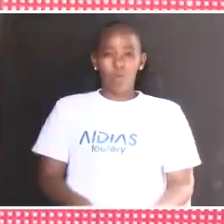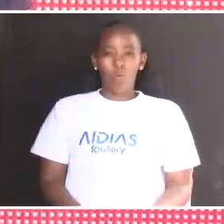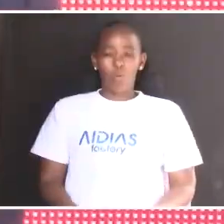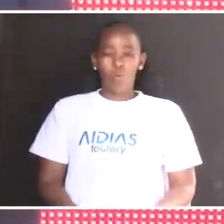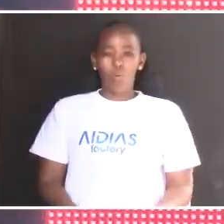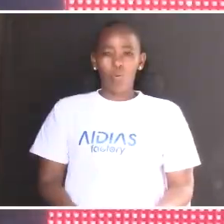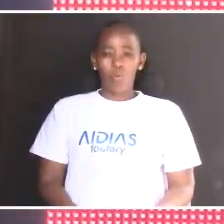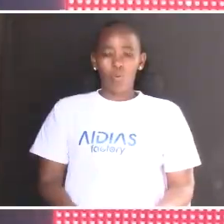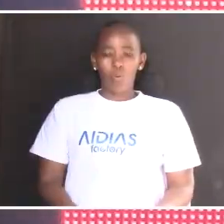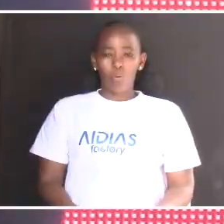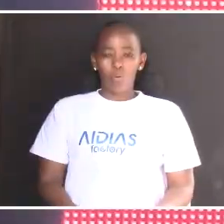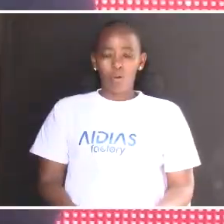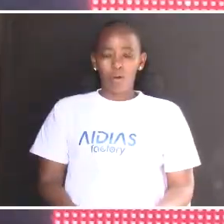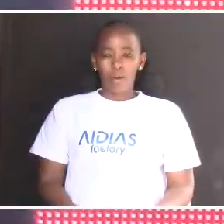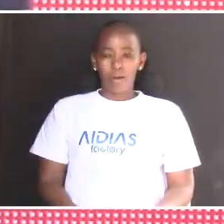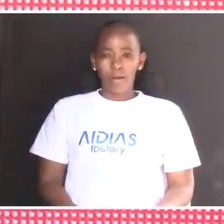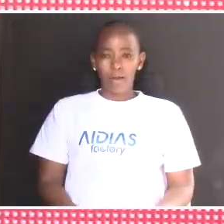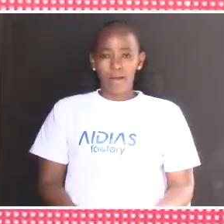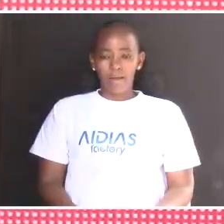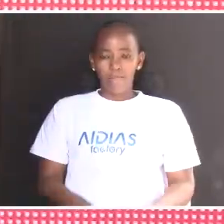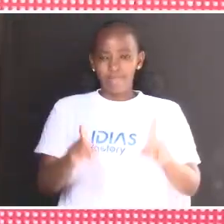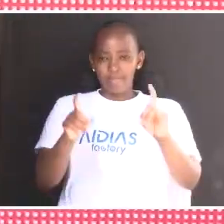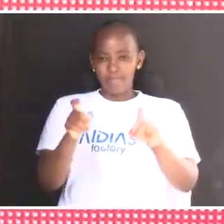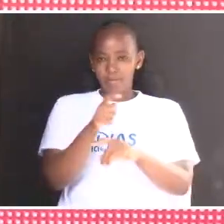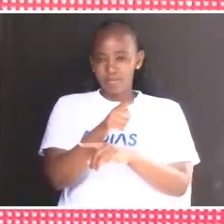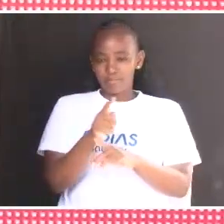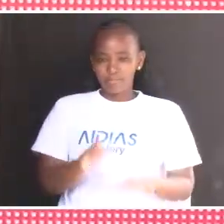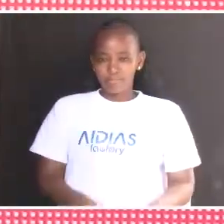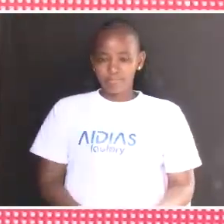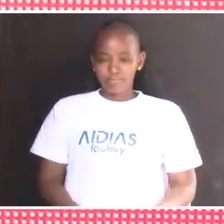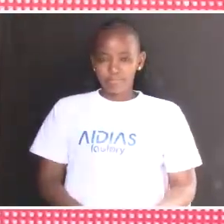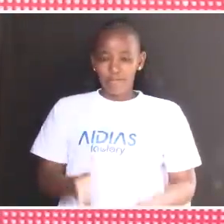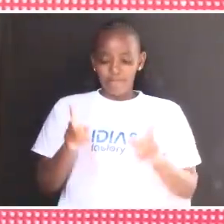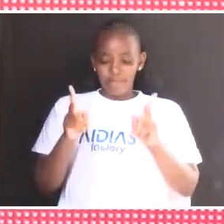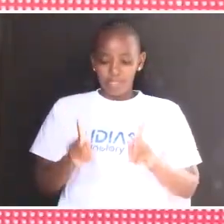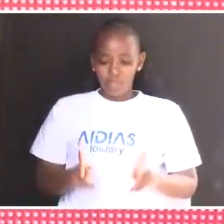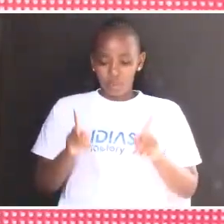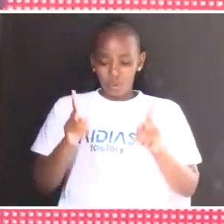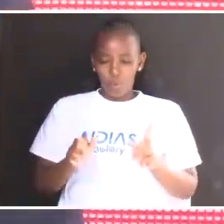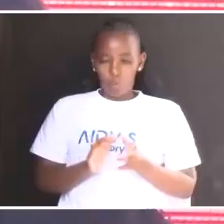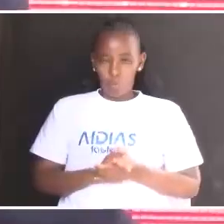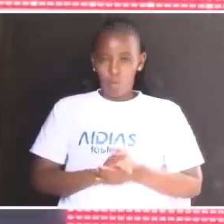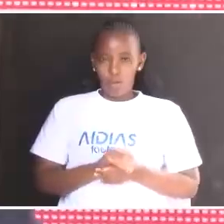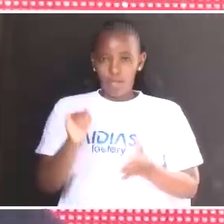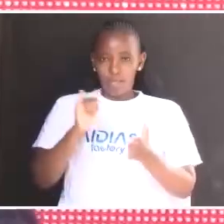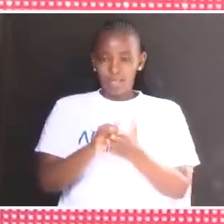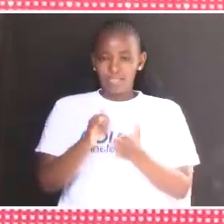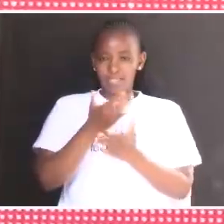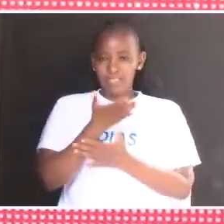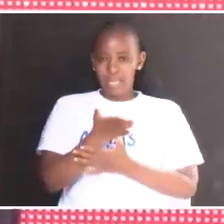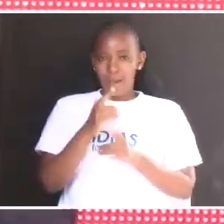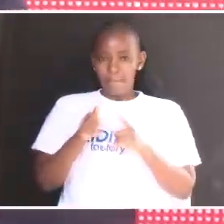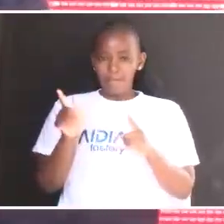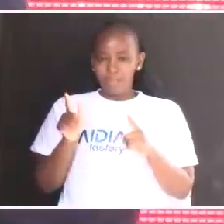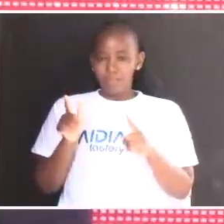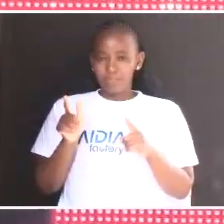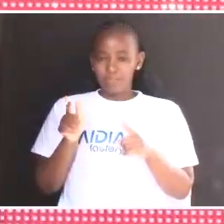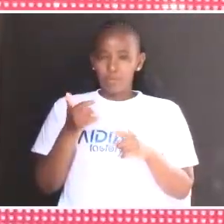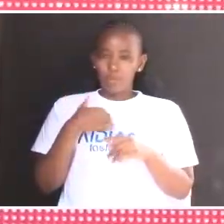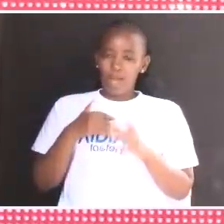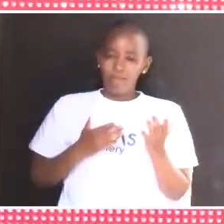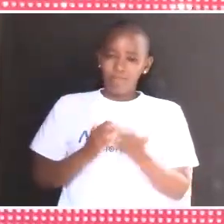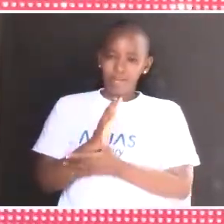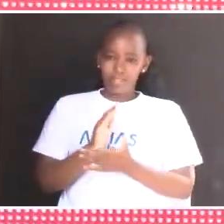ile, just something like that one. That is a physical thing. That is there. However, there are